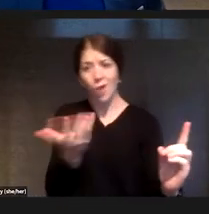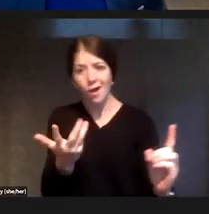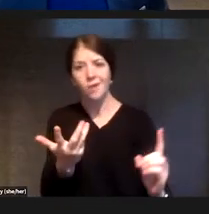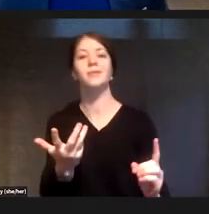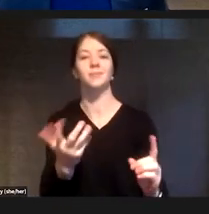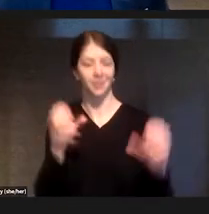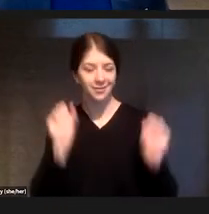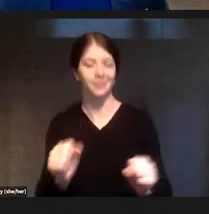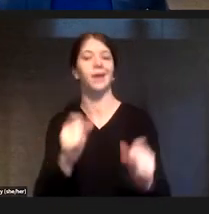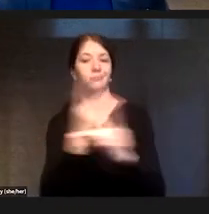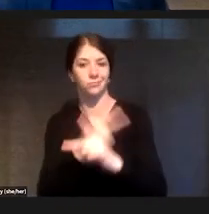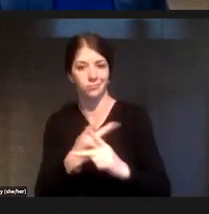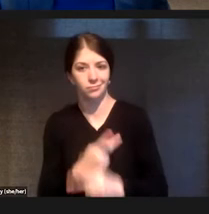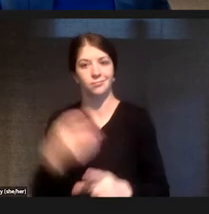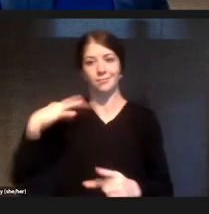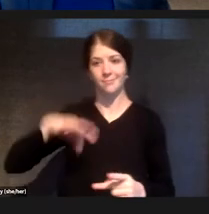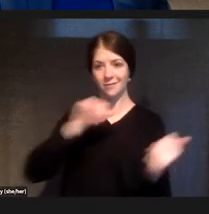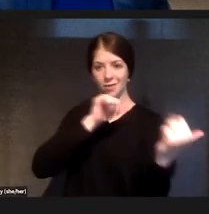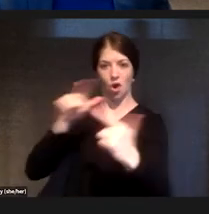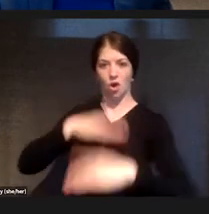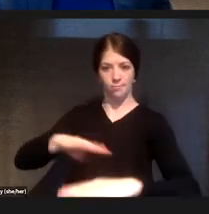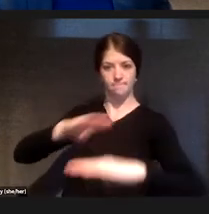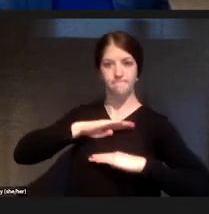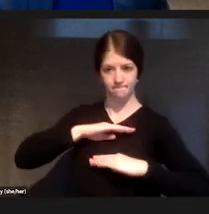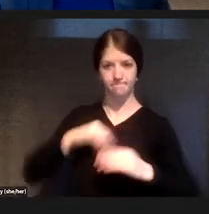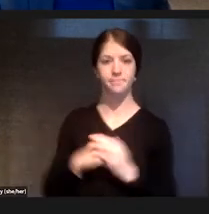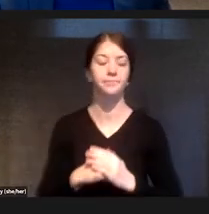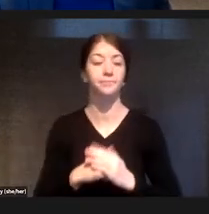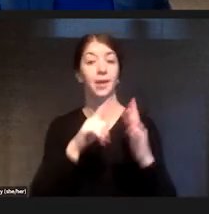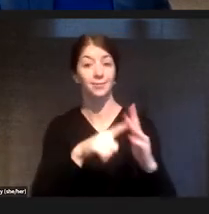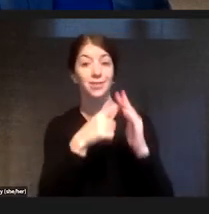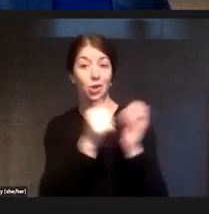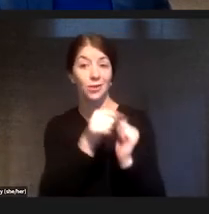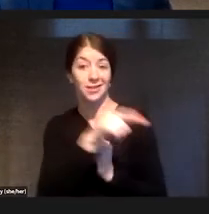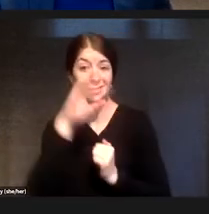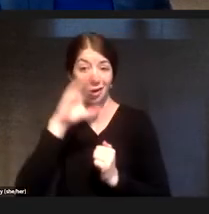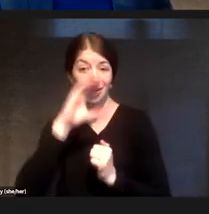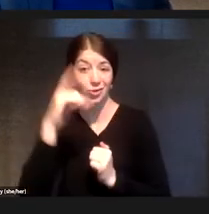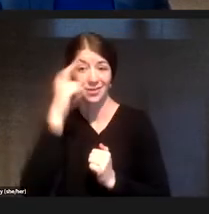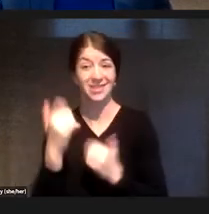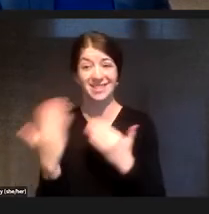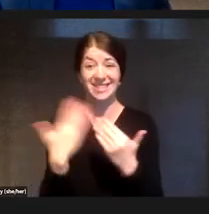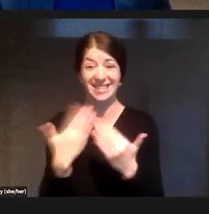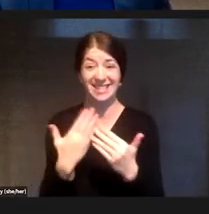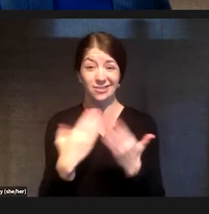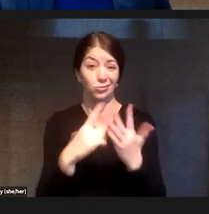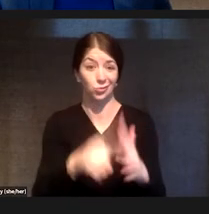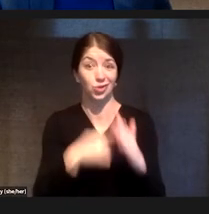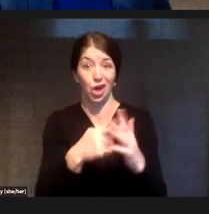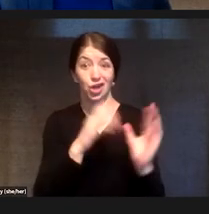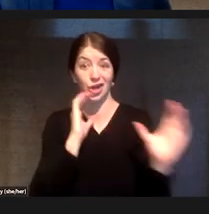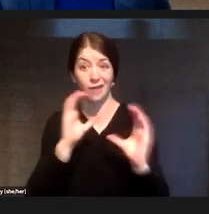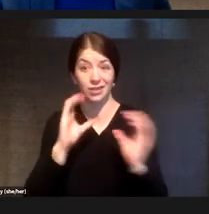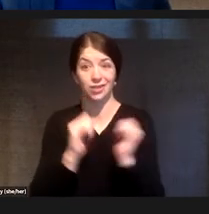everyone. Now, I start off with this cartoon because it's much easier to talk about these things with a cartoon rather than